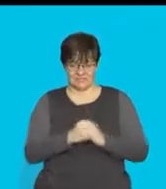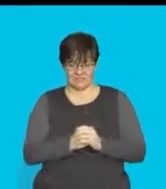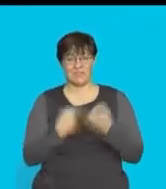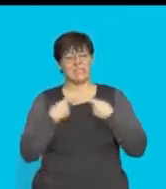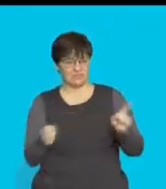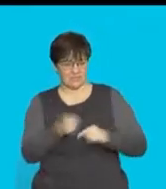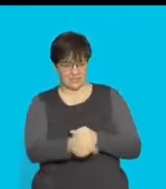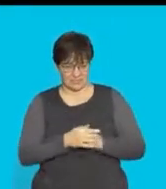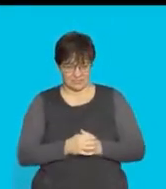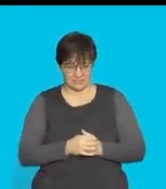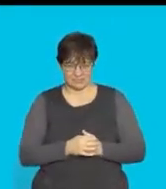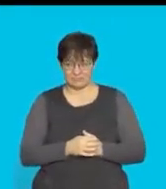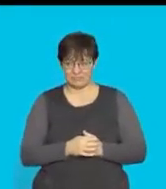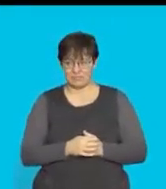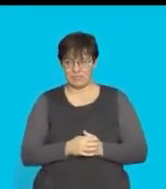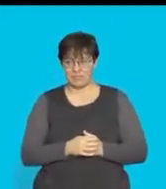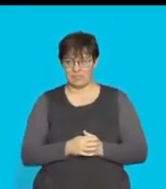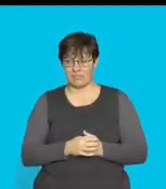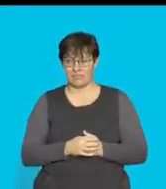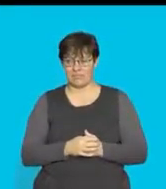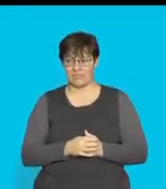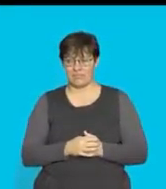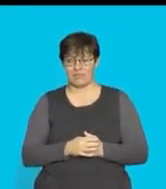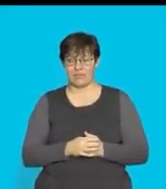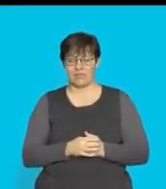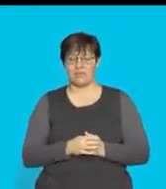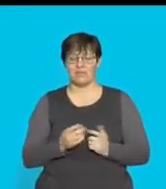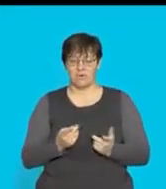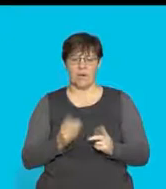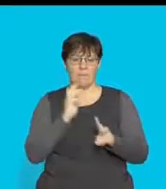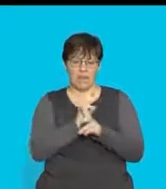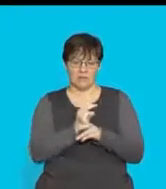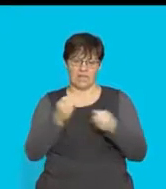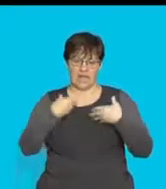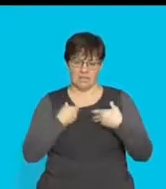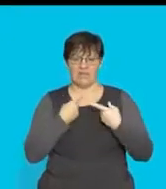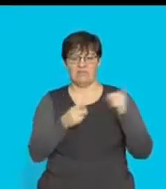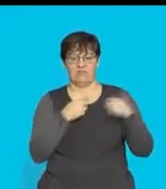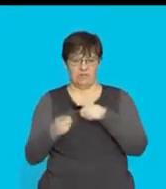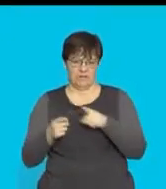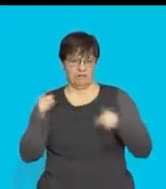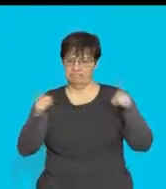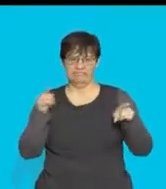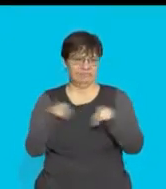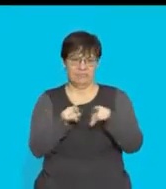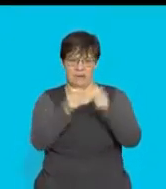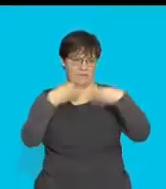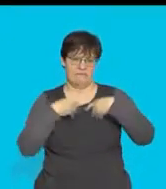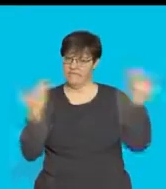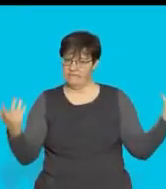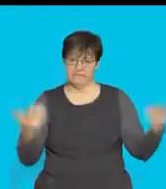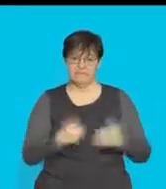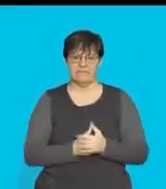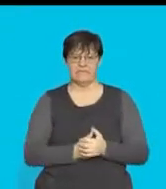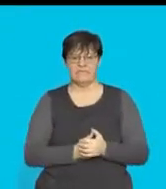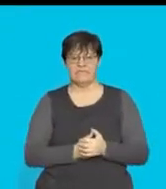So essentially, this individual inherits contrasting genes from the parent for that specific